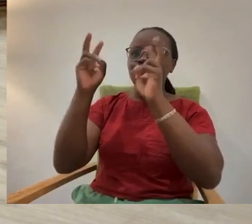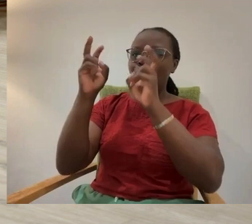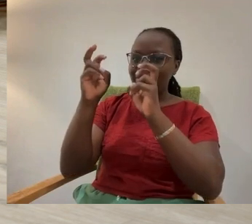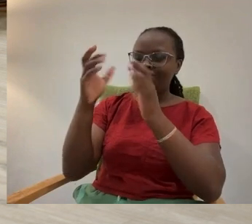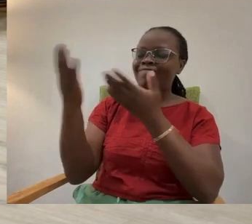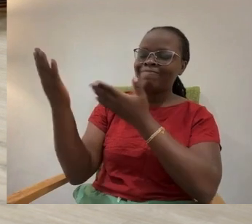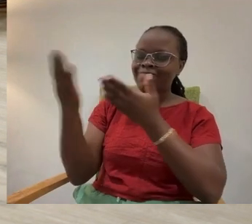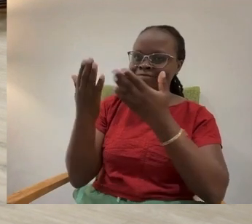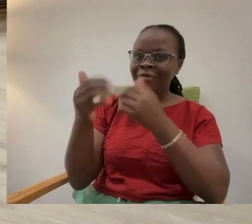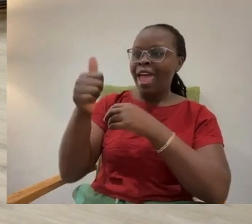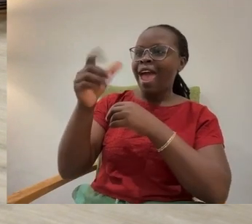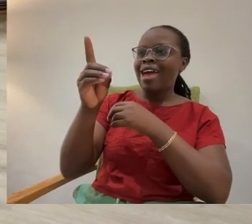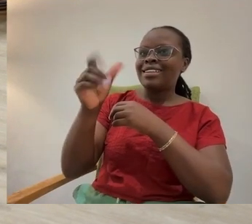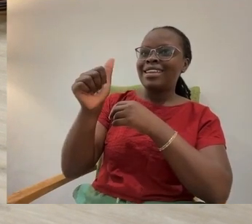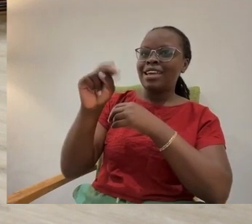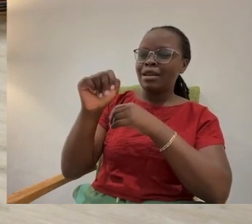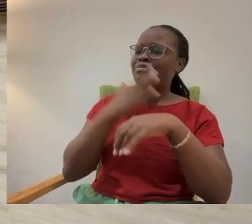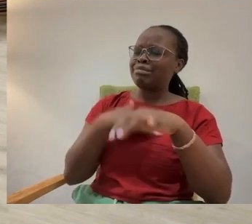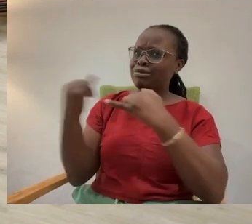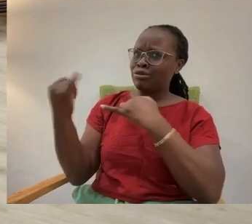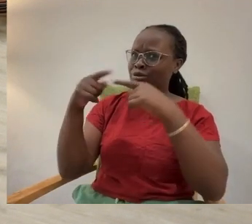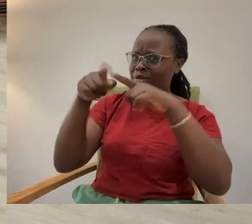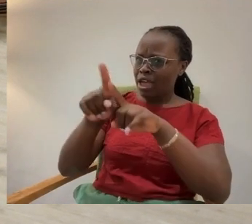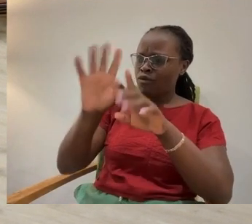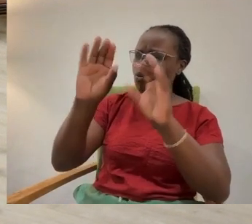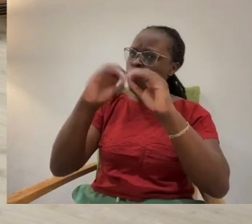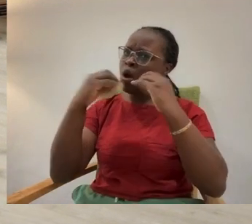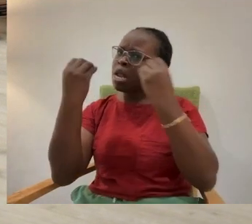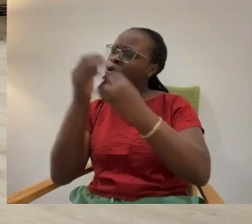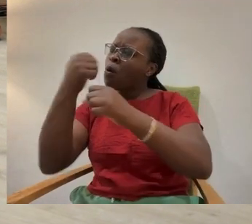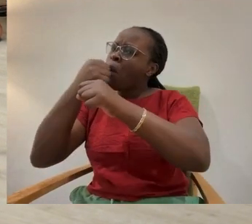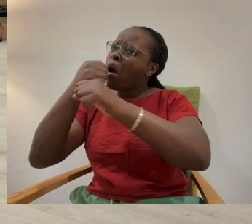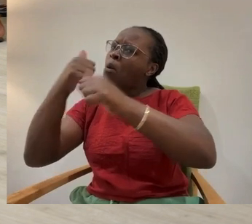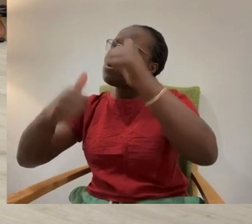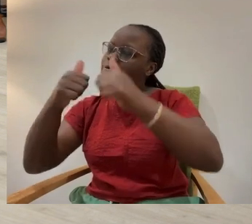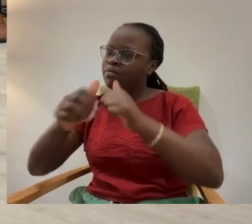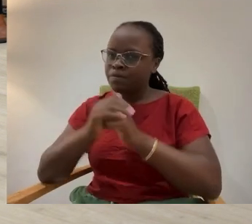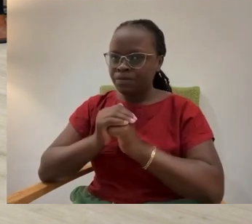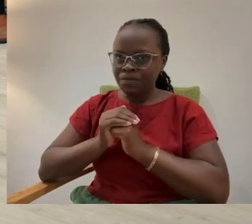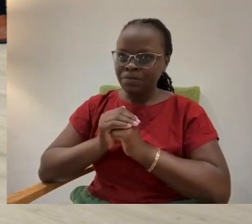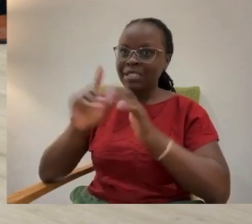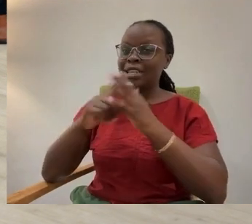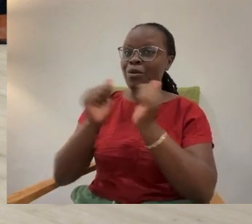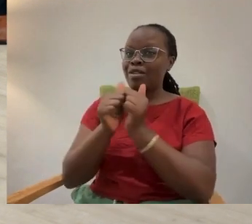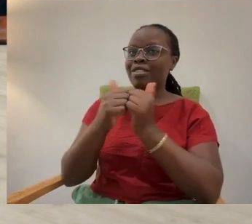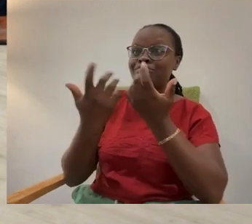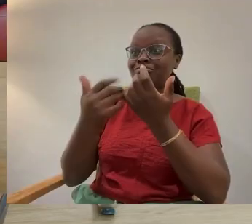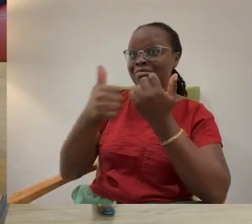welcome. Please introduce yourself and your organization and tell us a little bit about the work that you're doing. Let's start with Alexia. How about